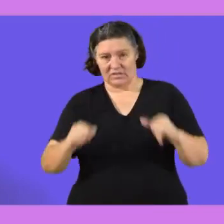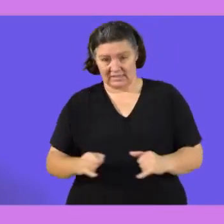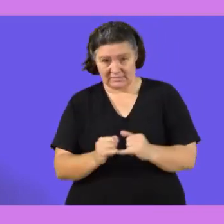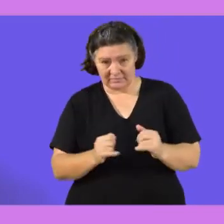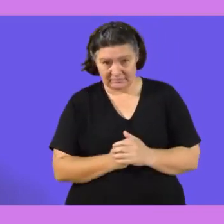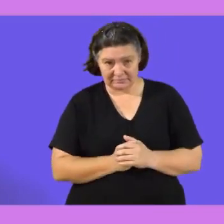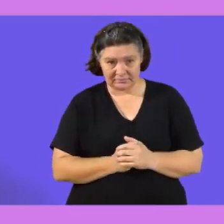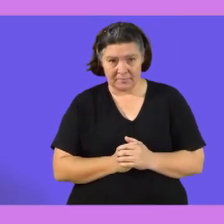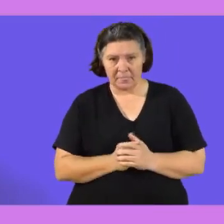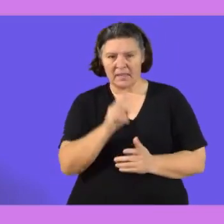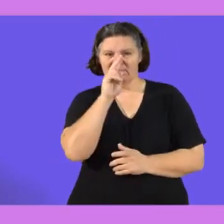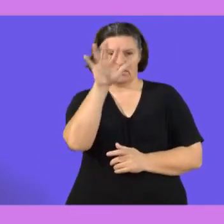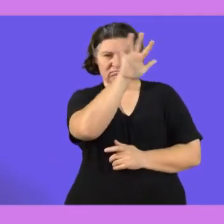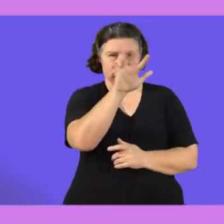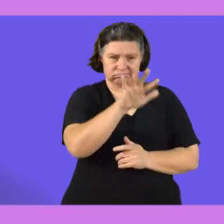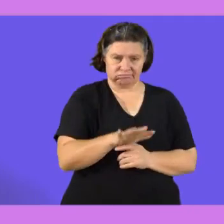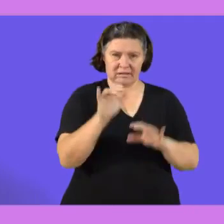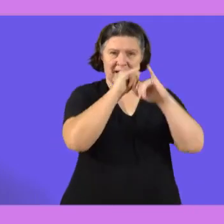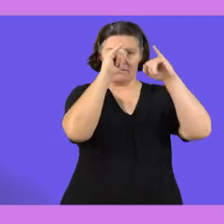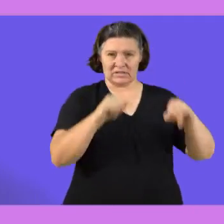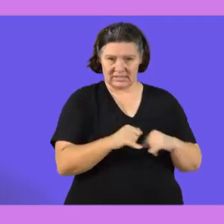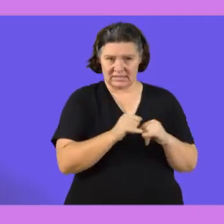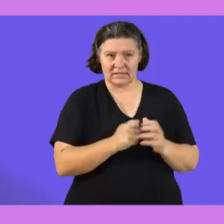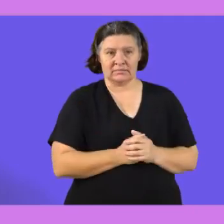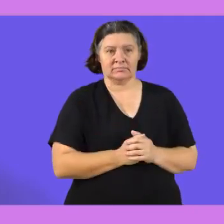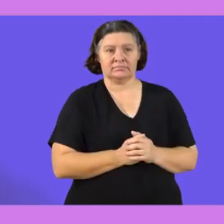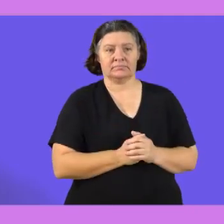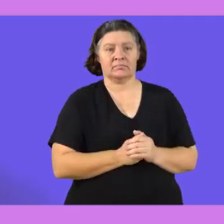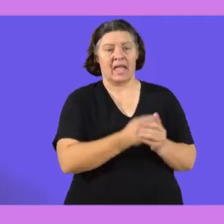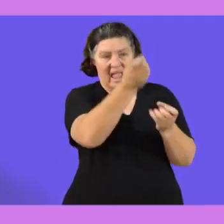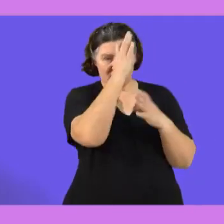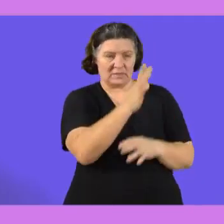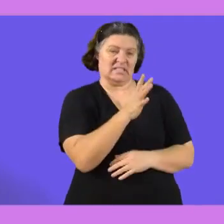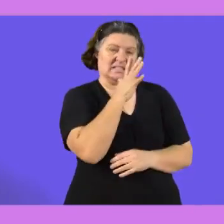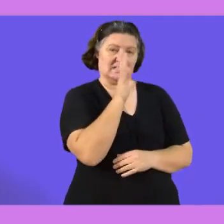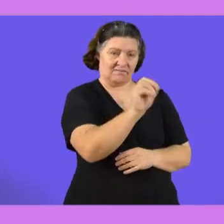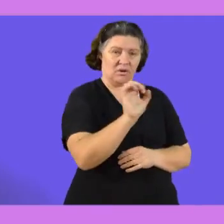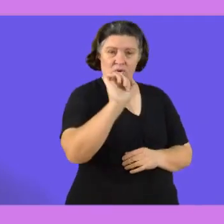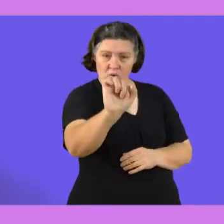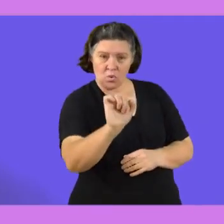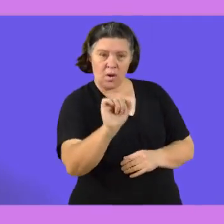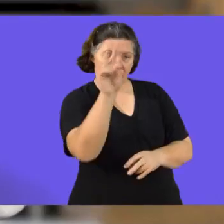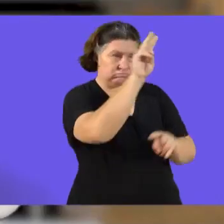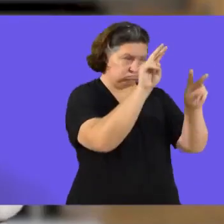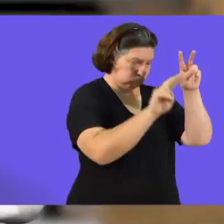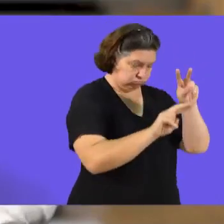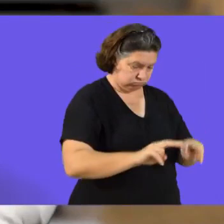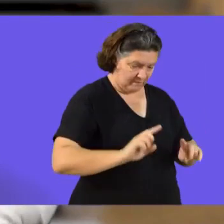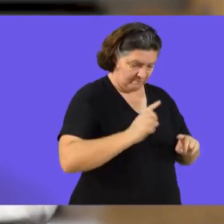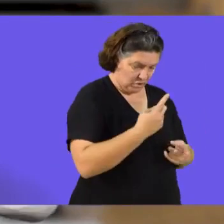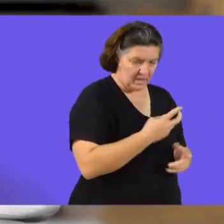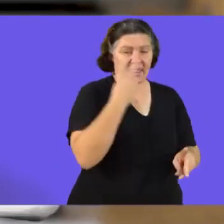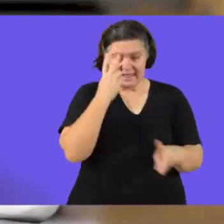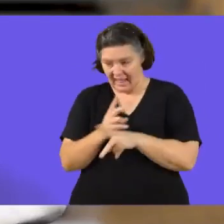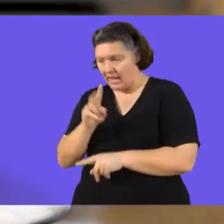separately on an invoice. Let's put all of this in practice. So here, again, you have an invoice, a lot of information. It's your duty to